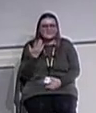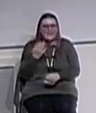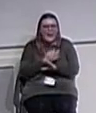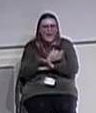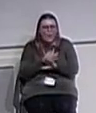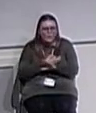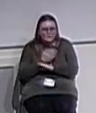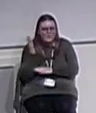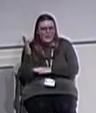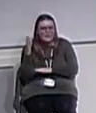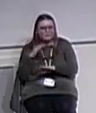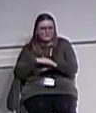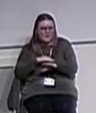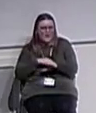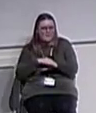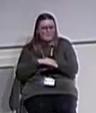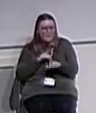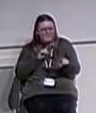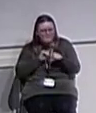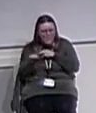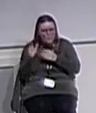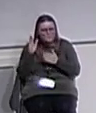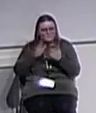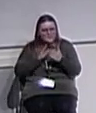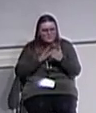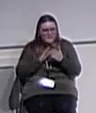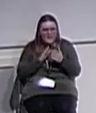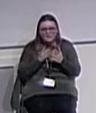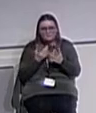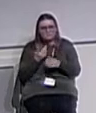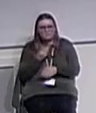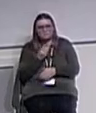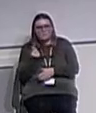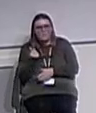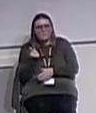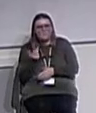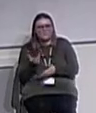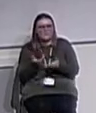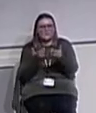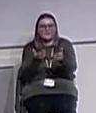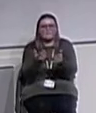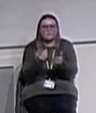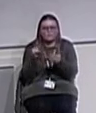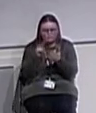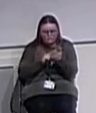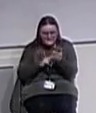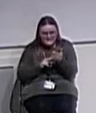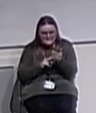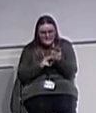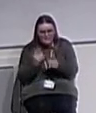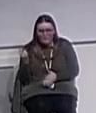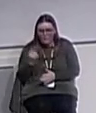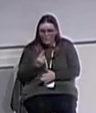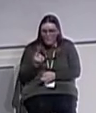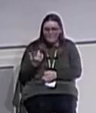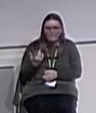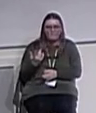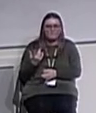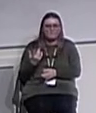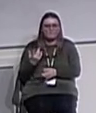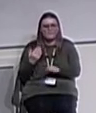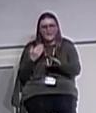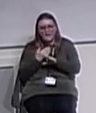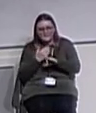those will be face-to-face. Then there may be some where we're asking you to read something or do something and then come to the lecture theatre and do some activities.